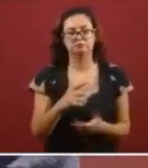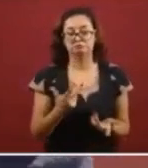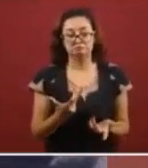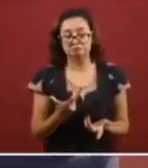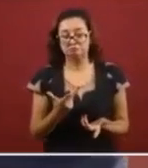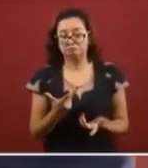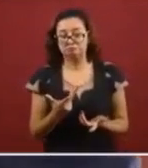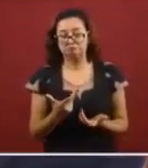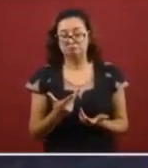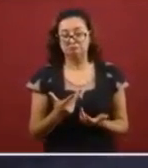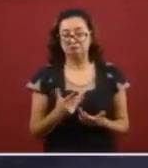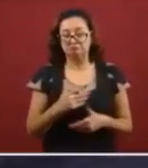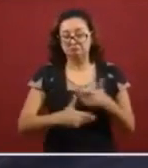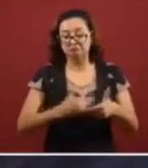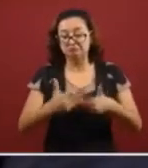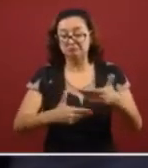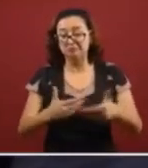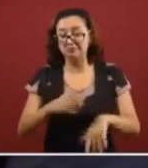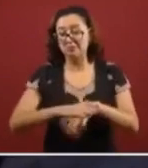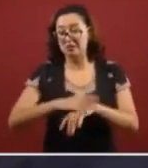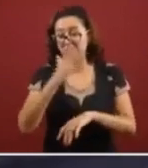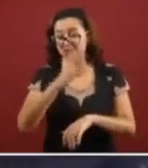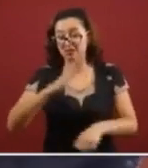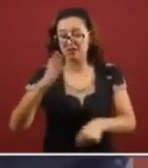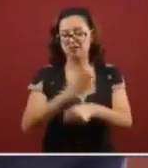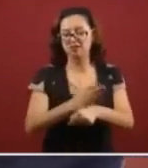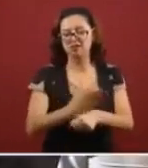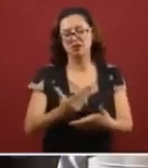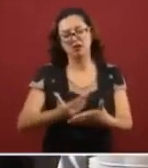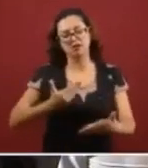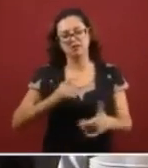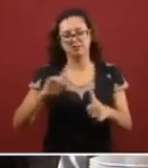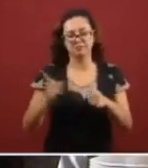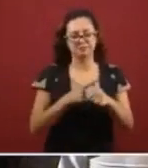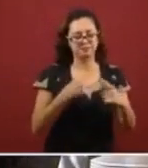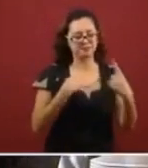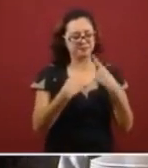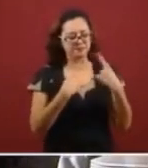taking a decision that is more drastic.